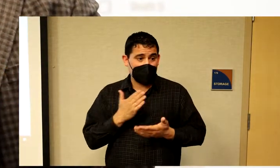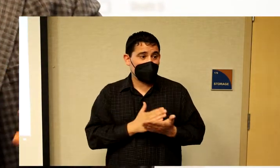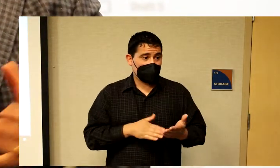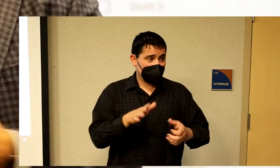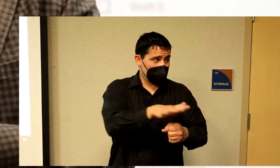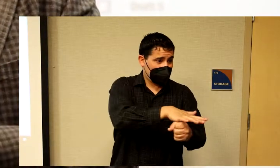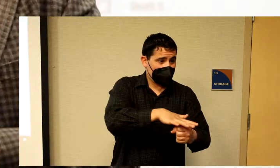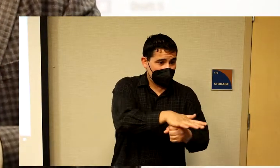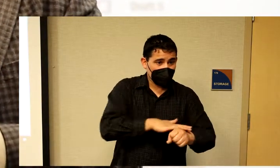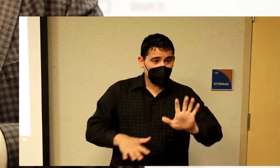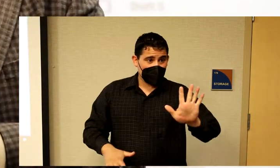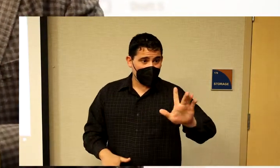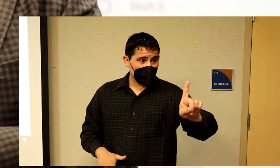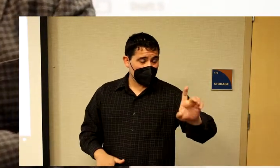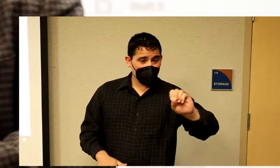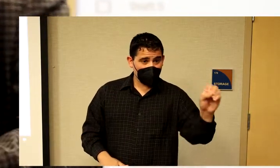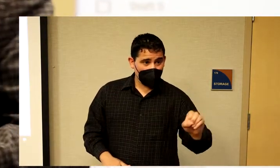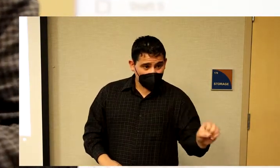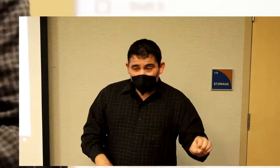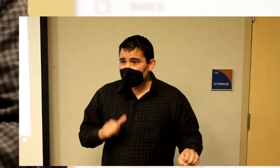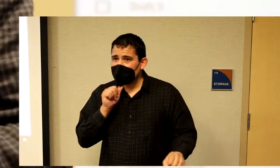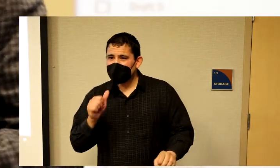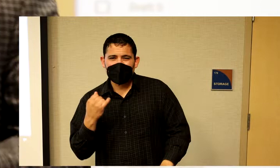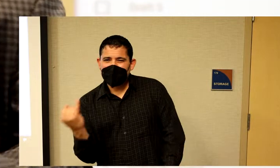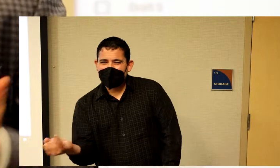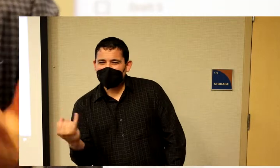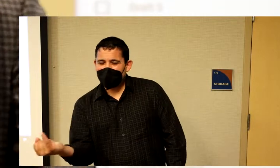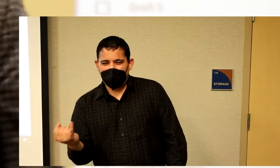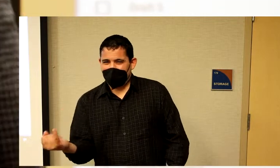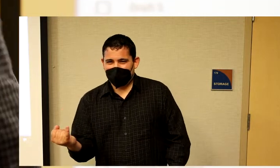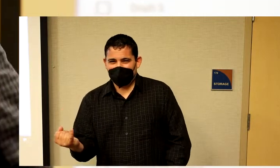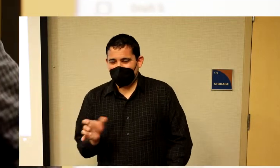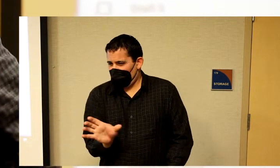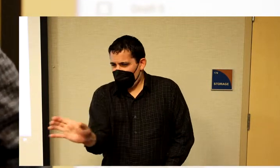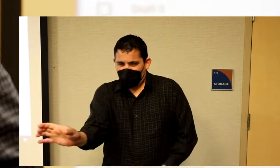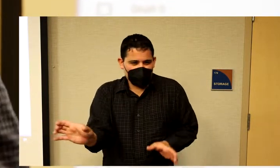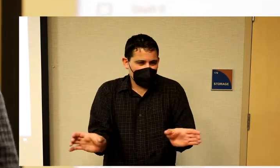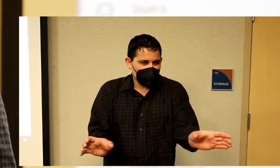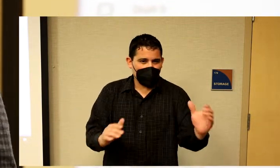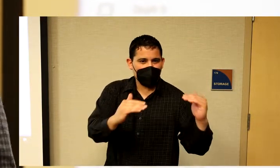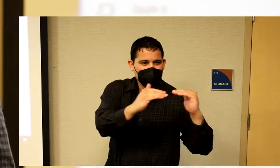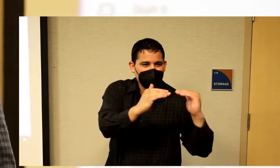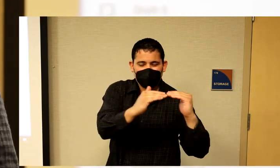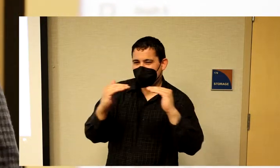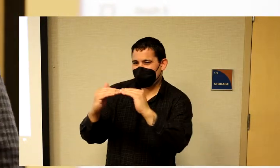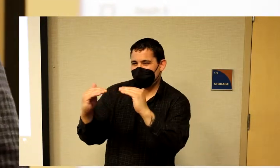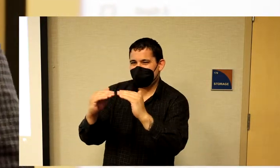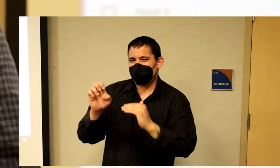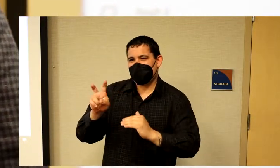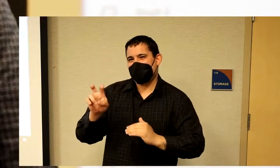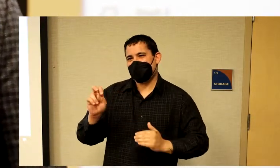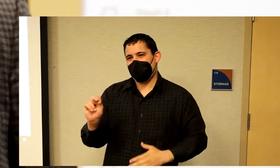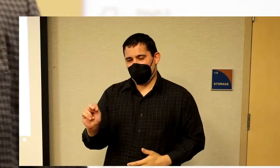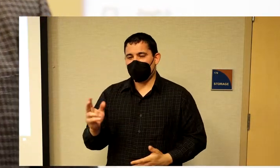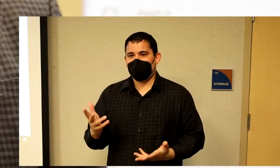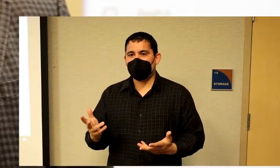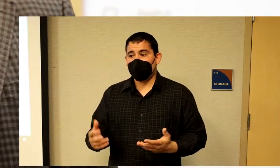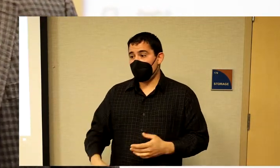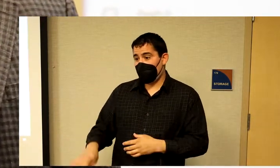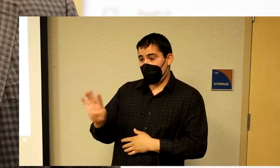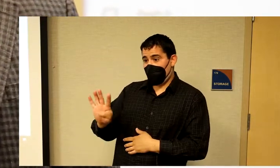else. It's not in isolation. And so, but I would say that 47% or higher is